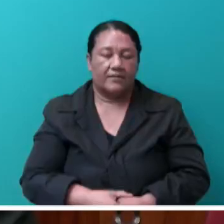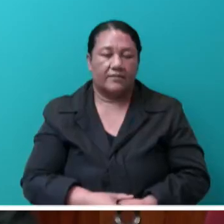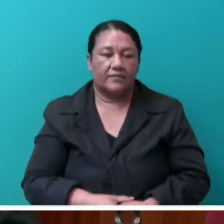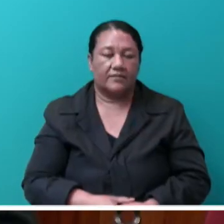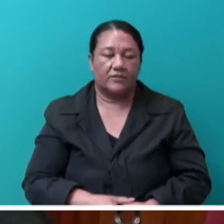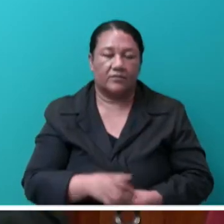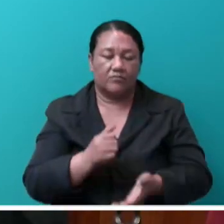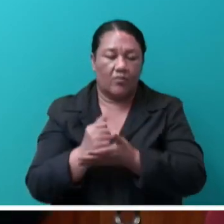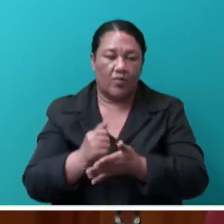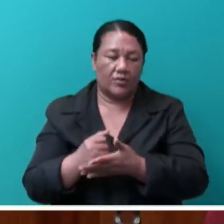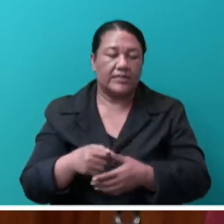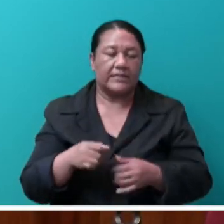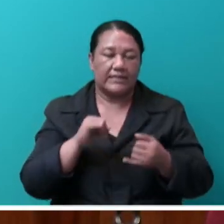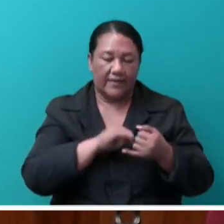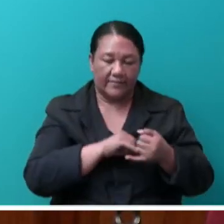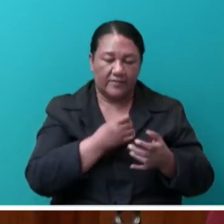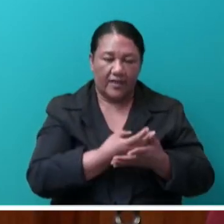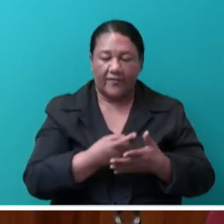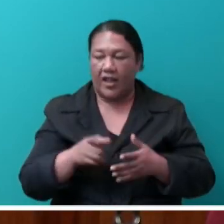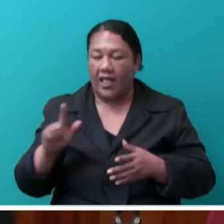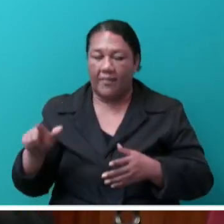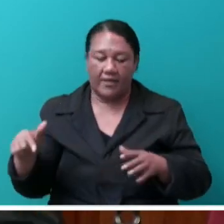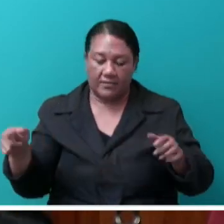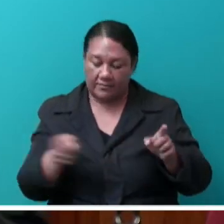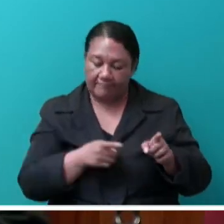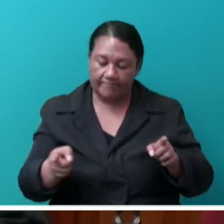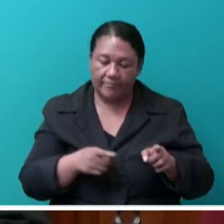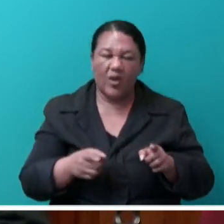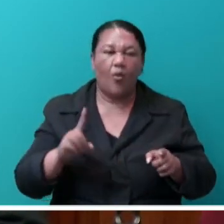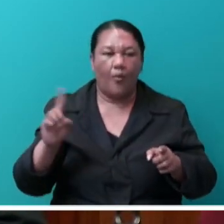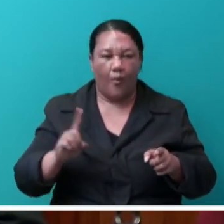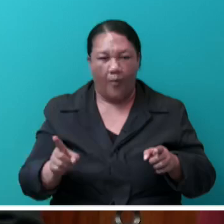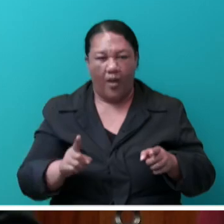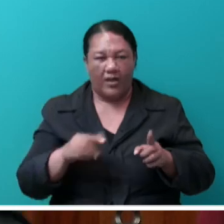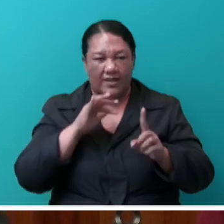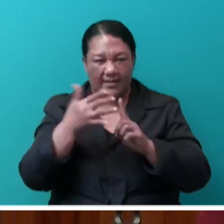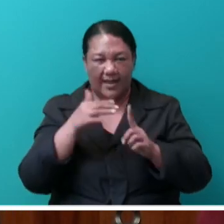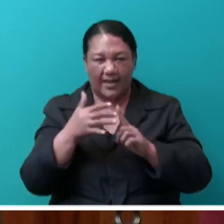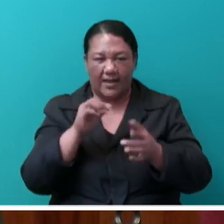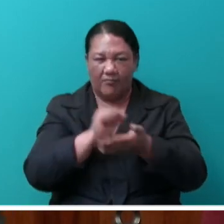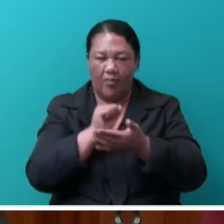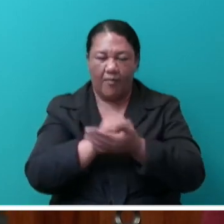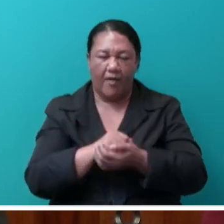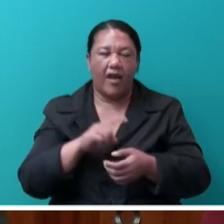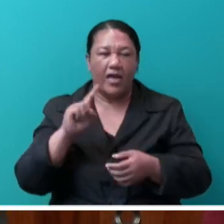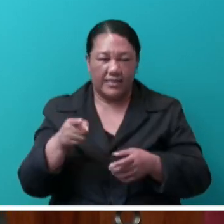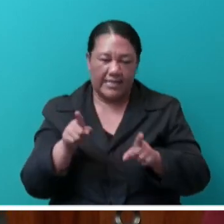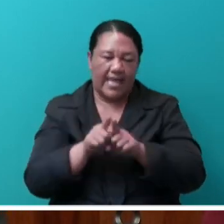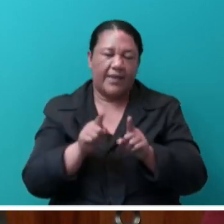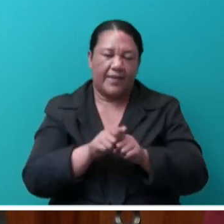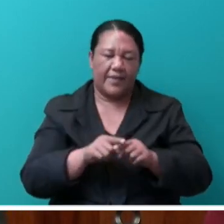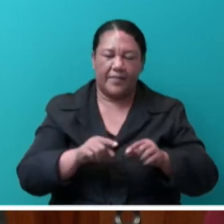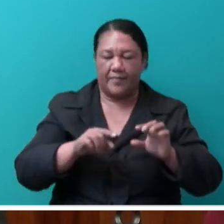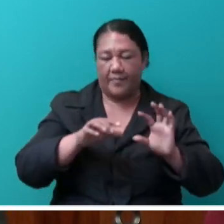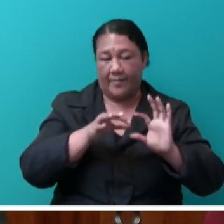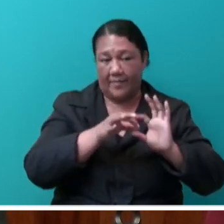Sabsabu will utilize Fiji's domestic subsea cable, which connects Manoa to Viti via the